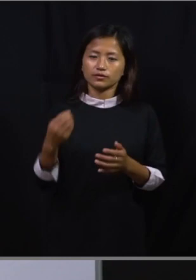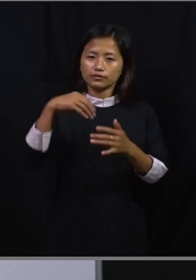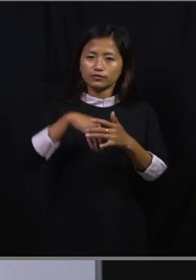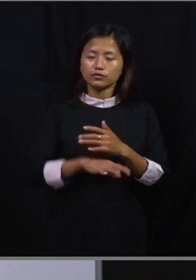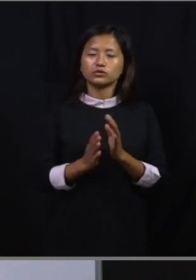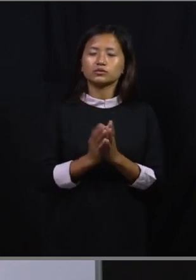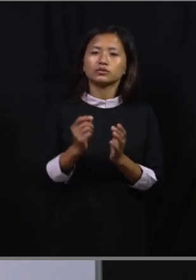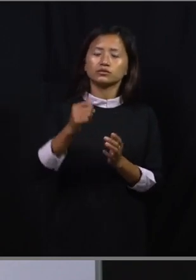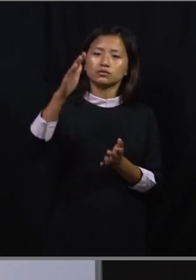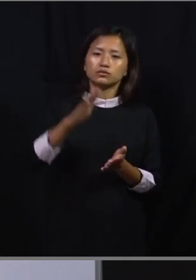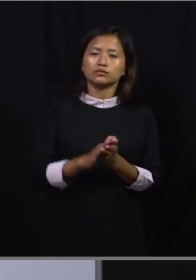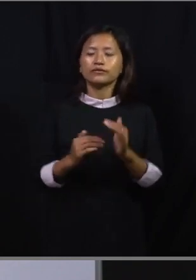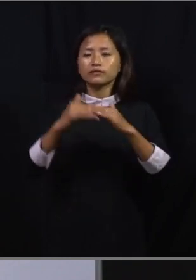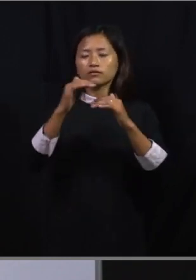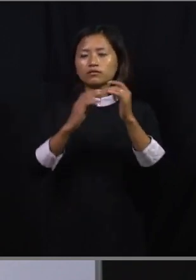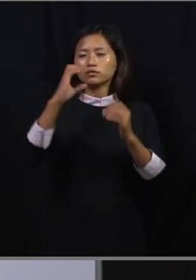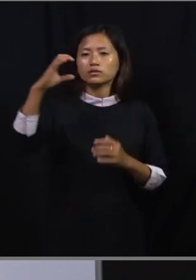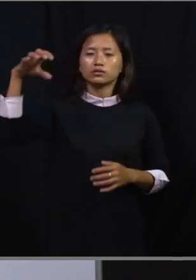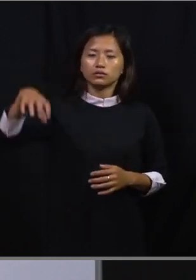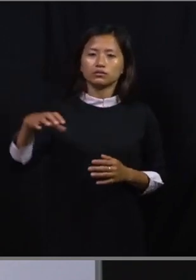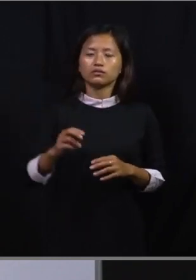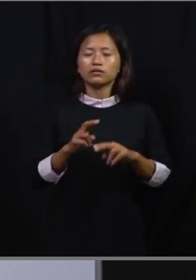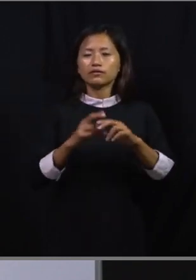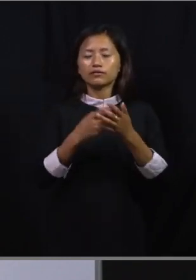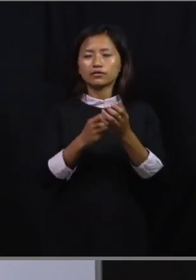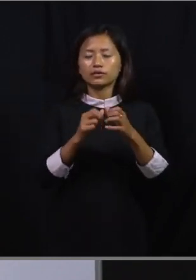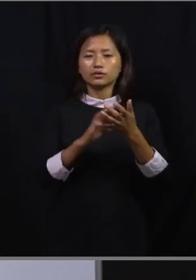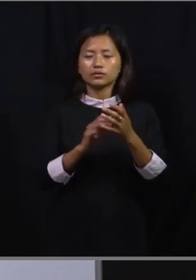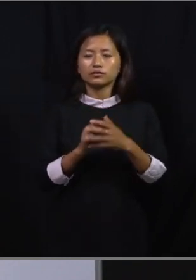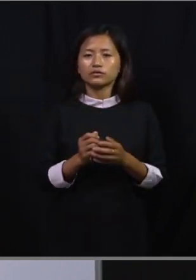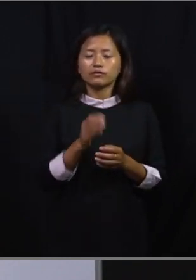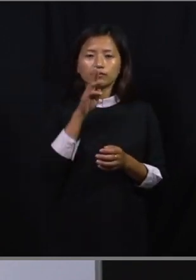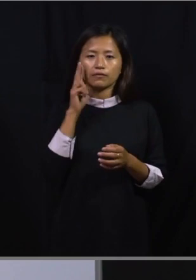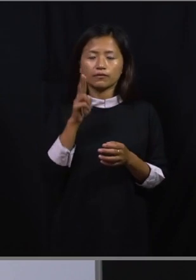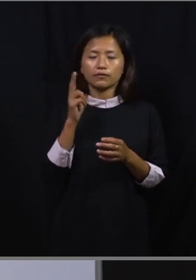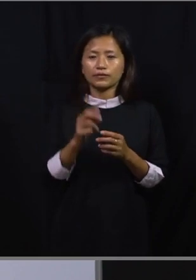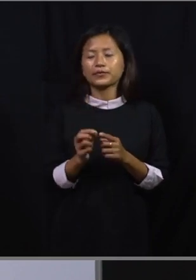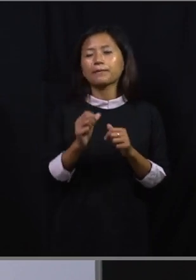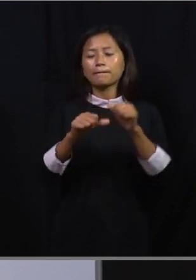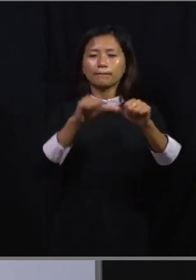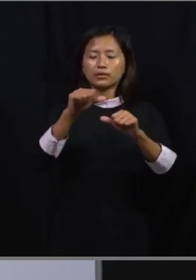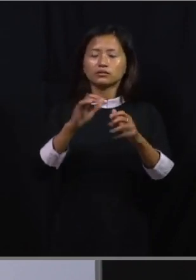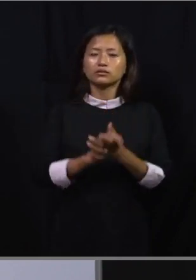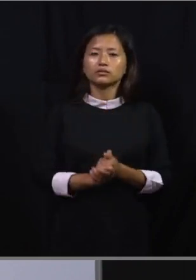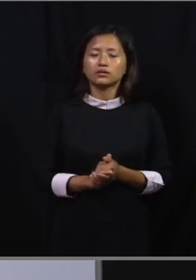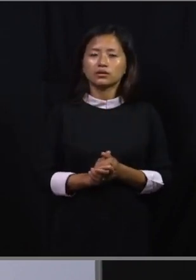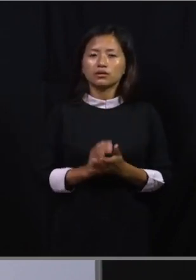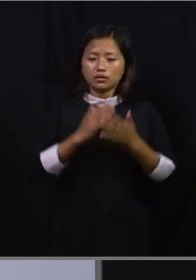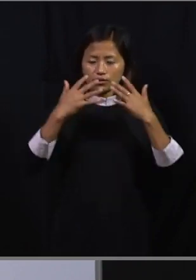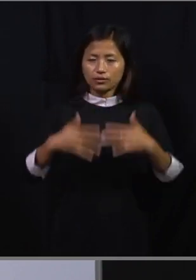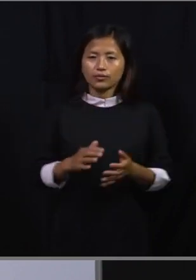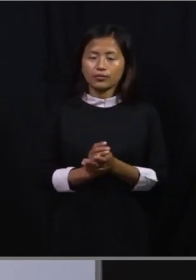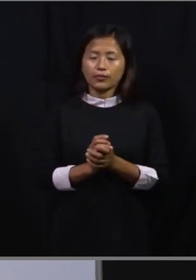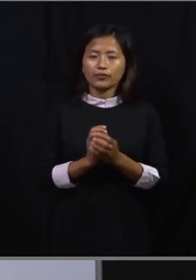by the rich or the developed countries when they are framing the foreign policy. Okay, and the other will be human rights.